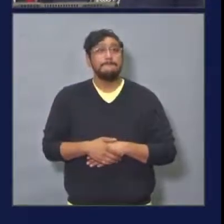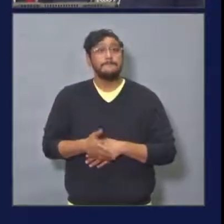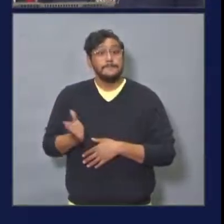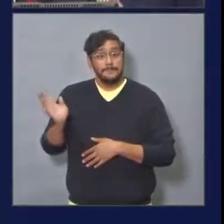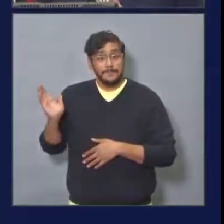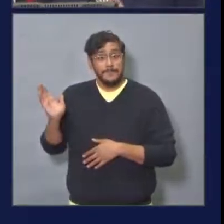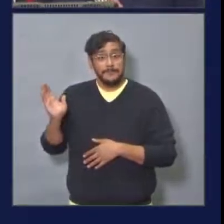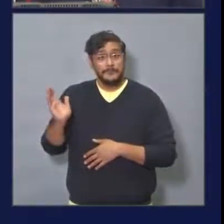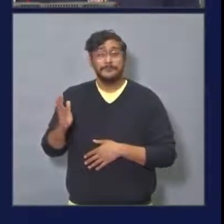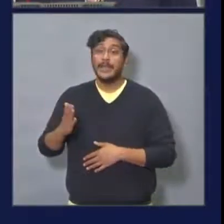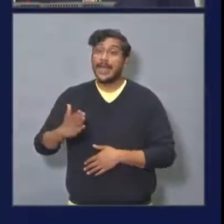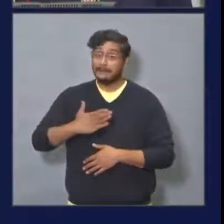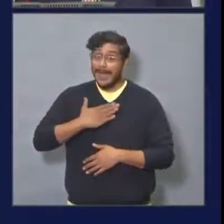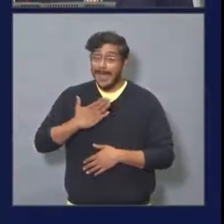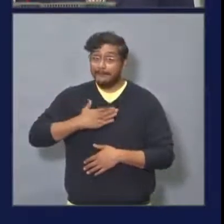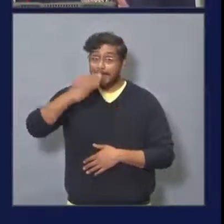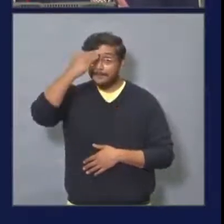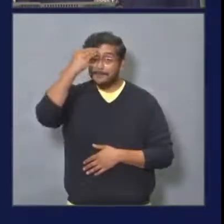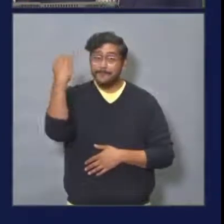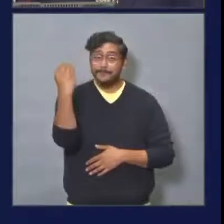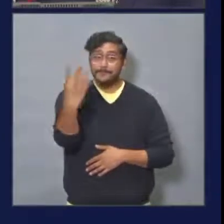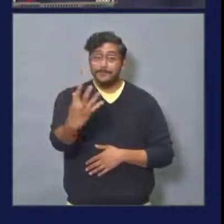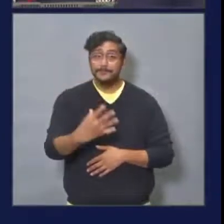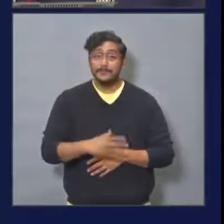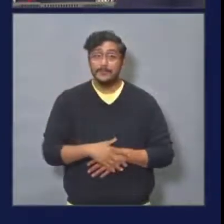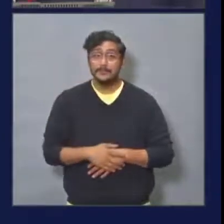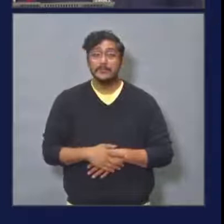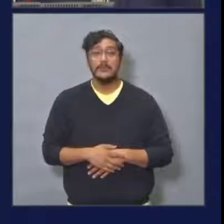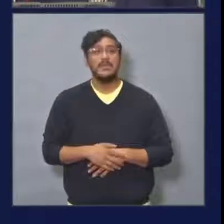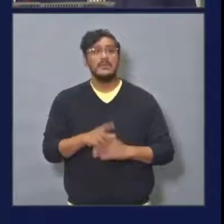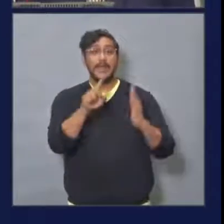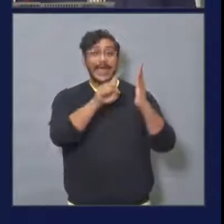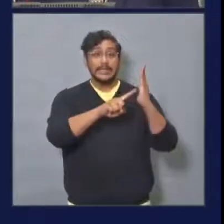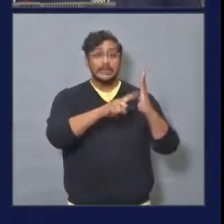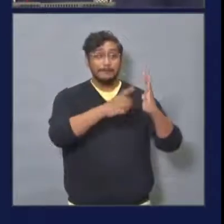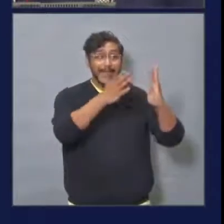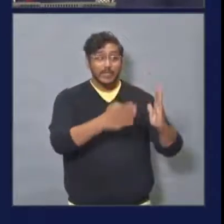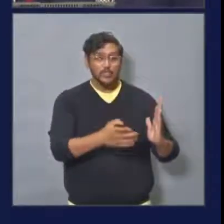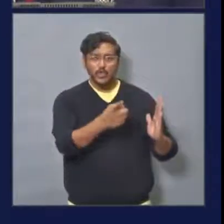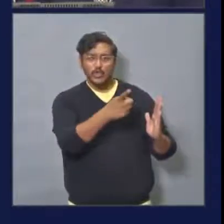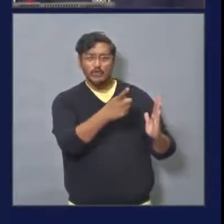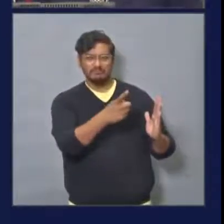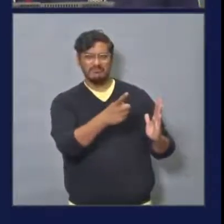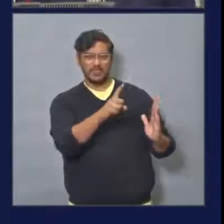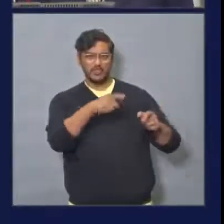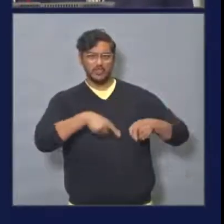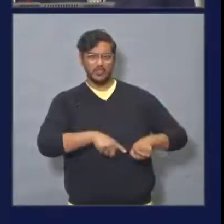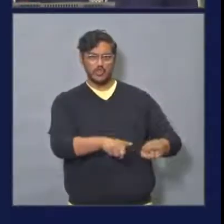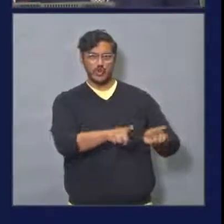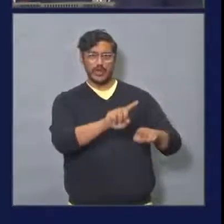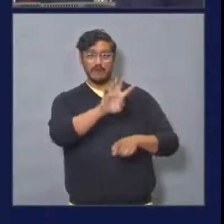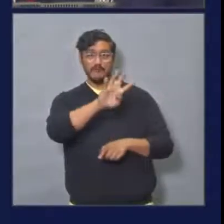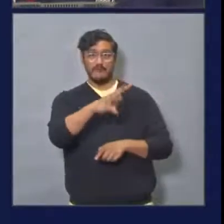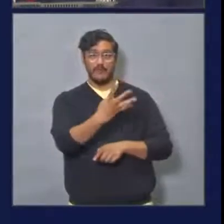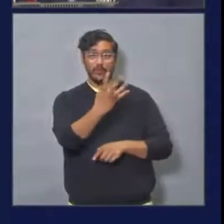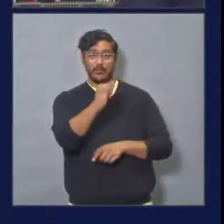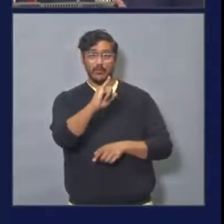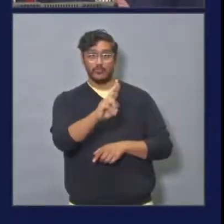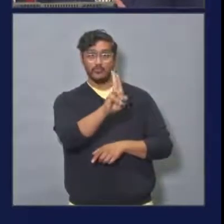I'm really glad to report that from what our inspectors were able to observe over the 4th of July holiday